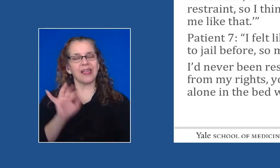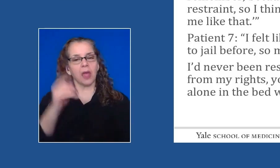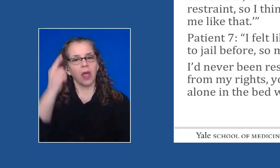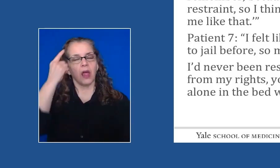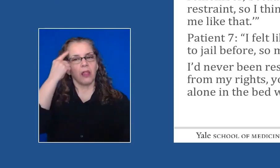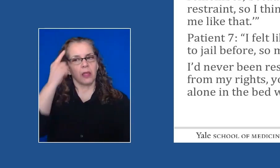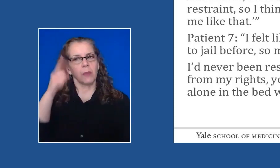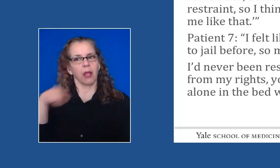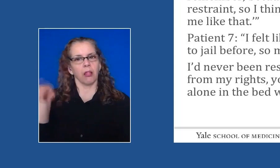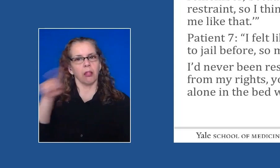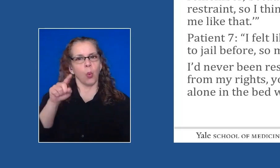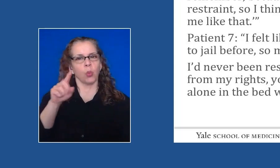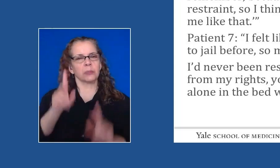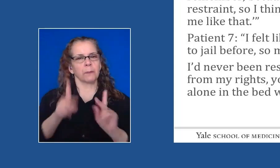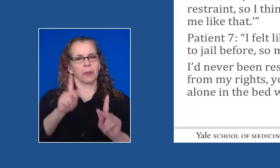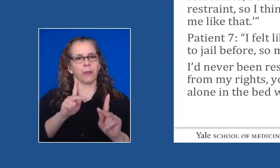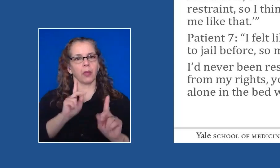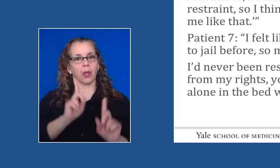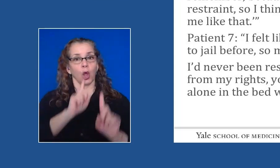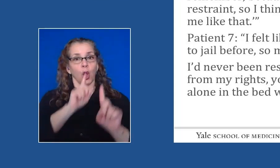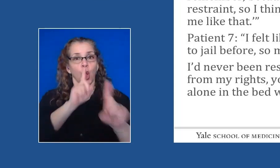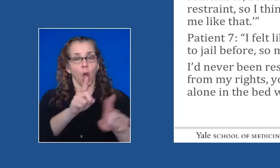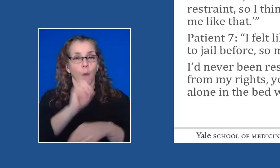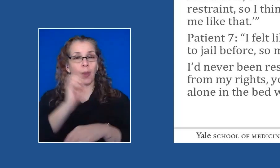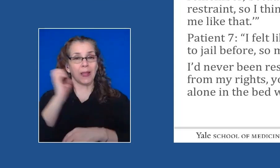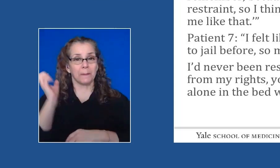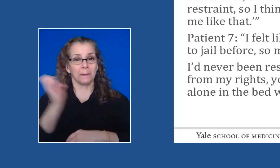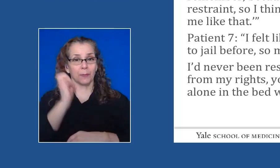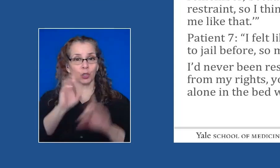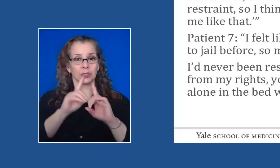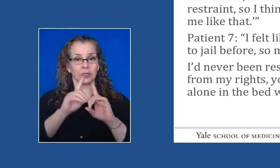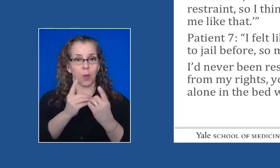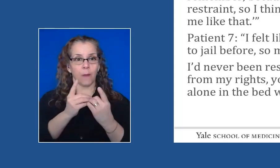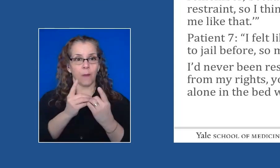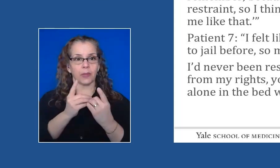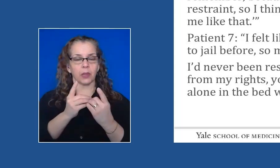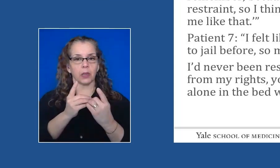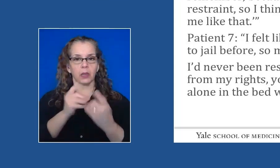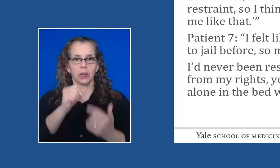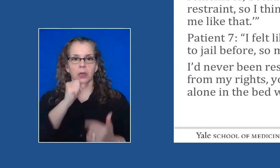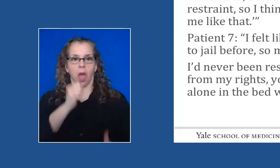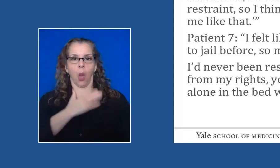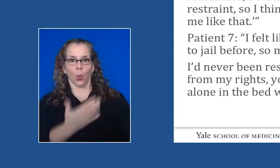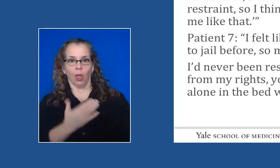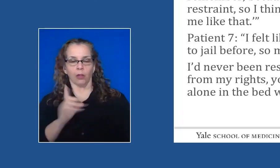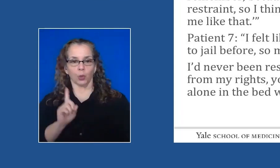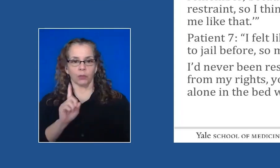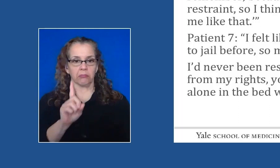emergency department oftentimes against their will, and really thinking that this would be a place that they would